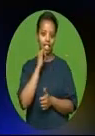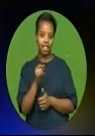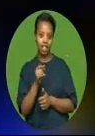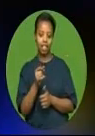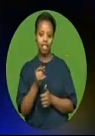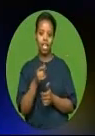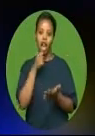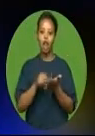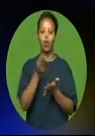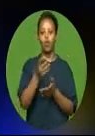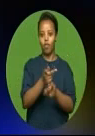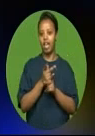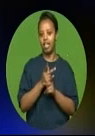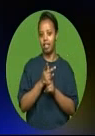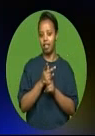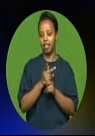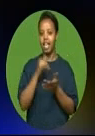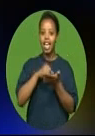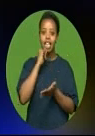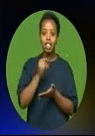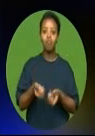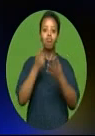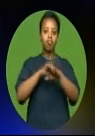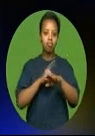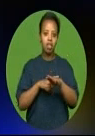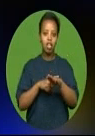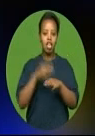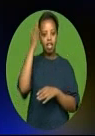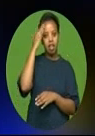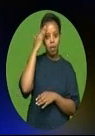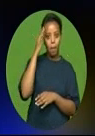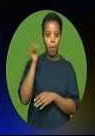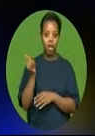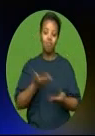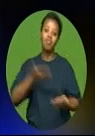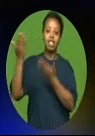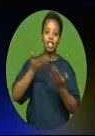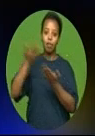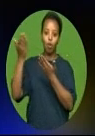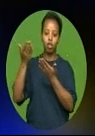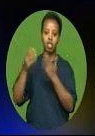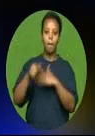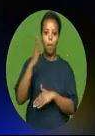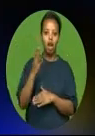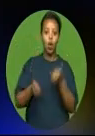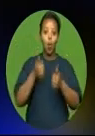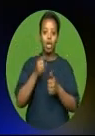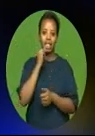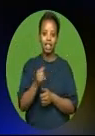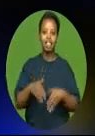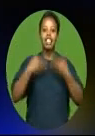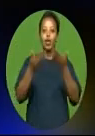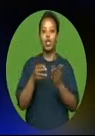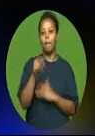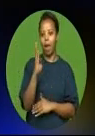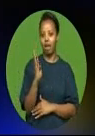letter of credit. It is typically issued by the importer's bank, which is the issuing